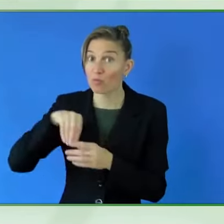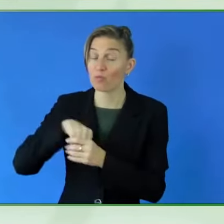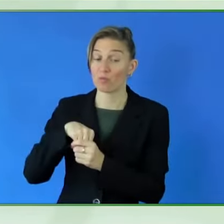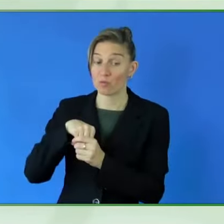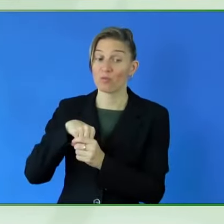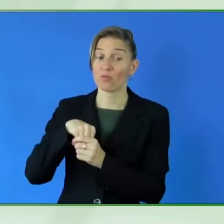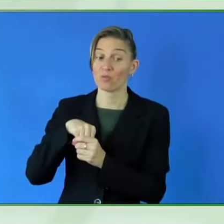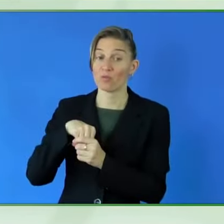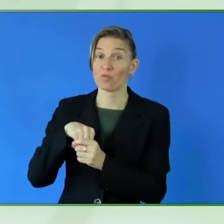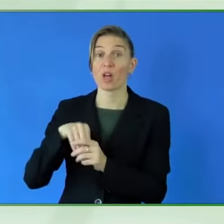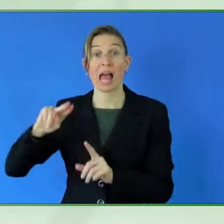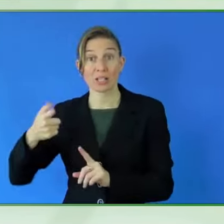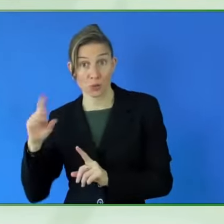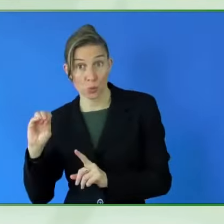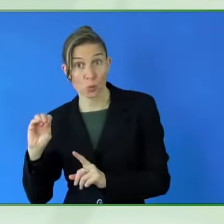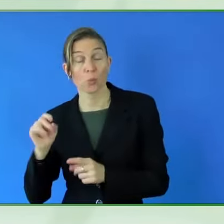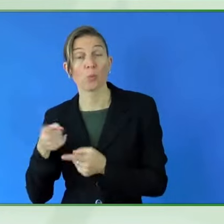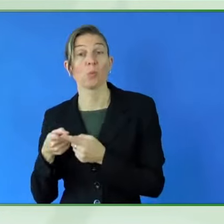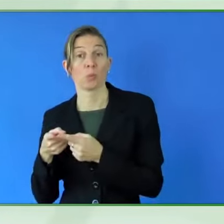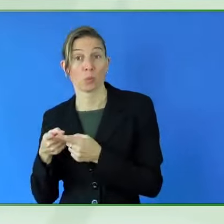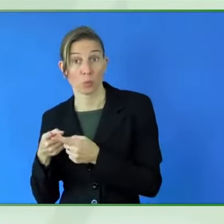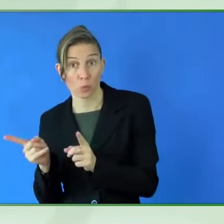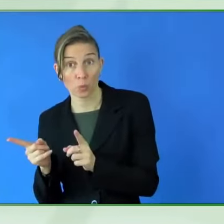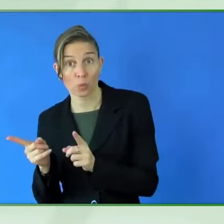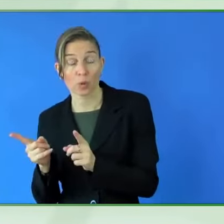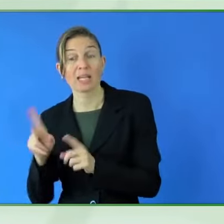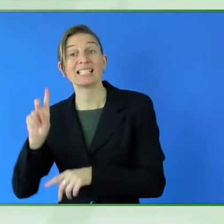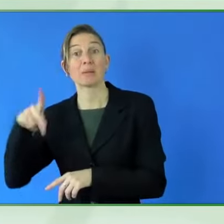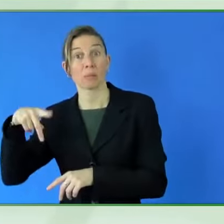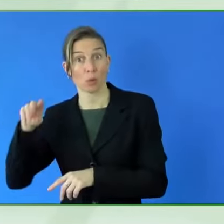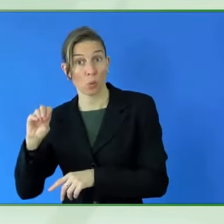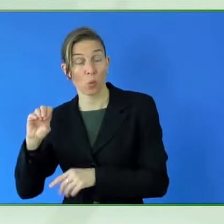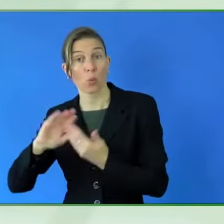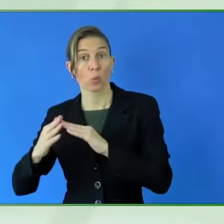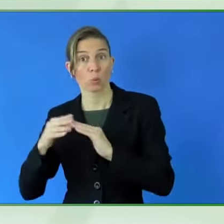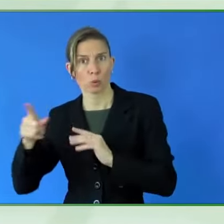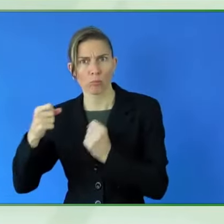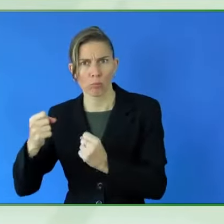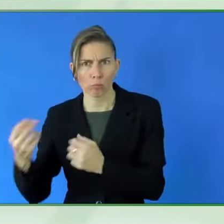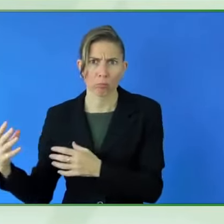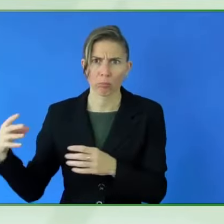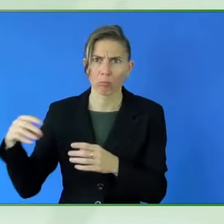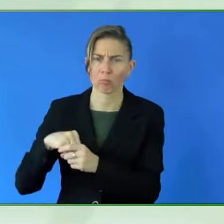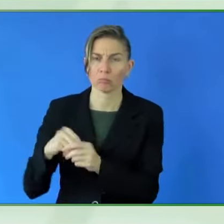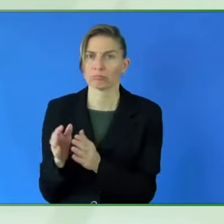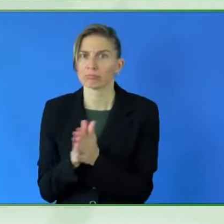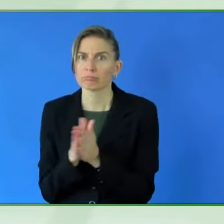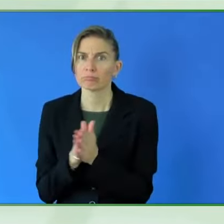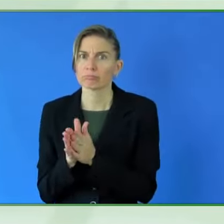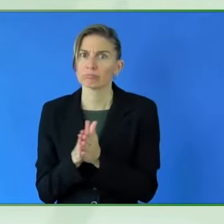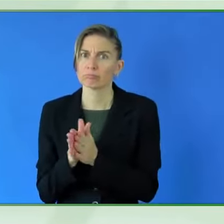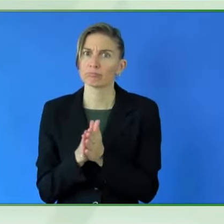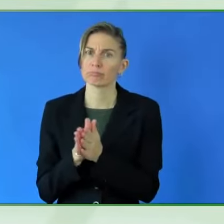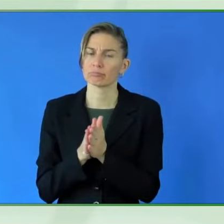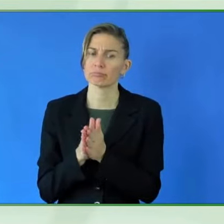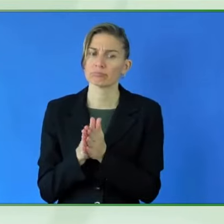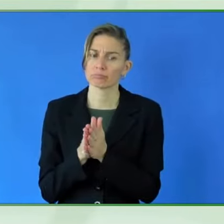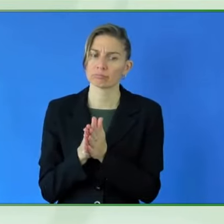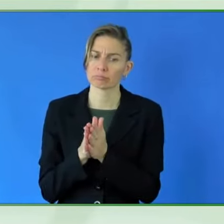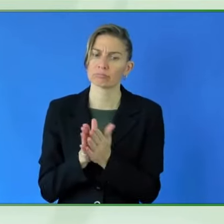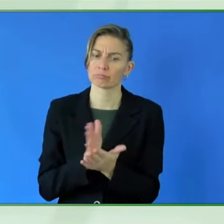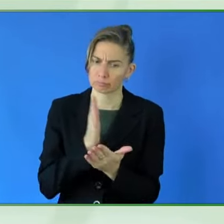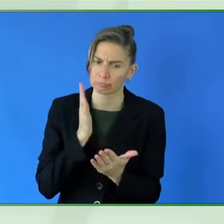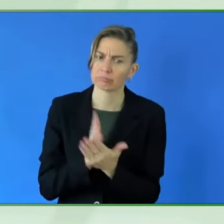non-profits of the disability community, which is interested in making sure that the